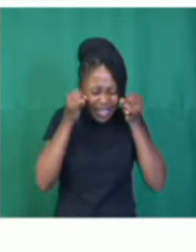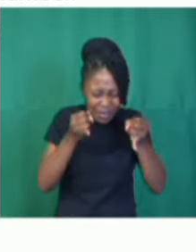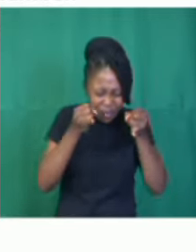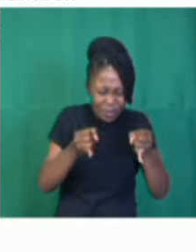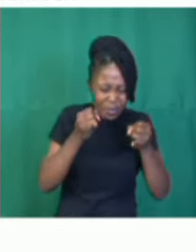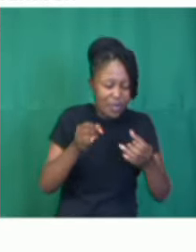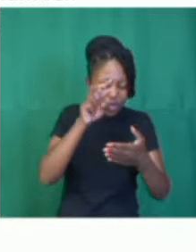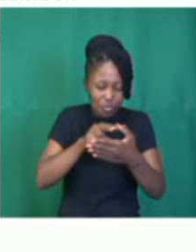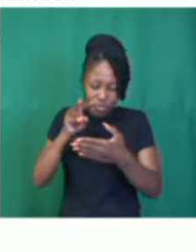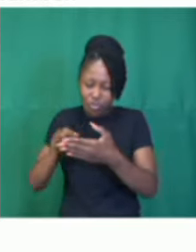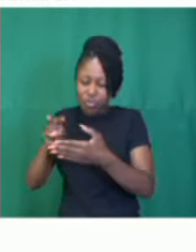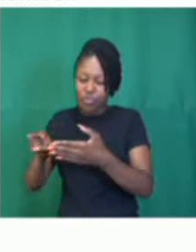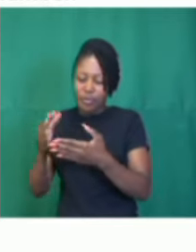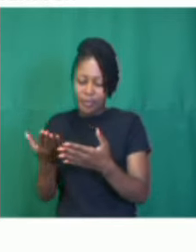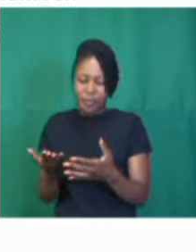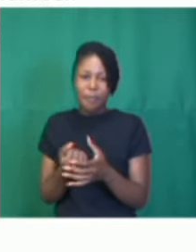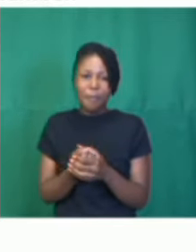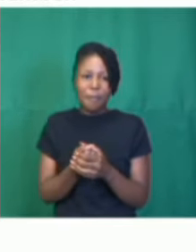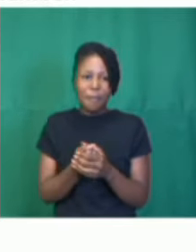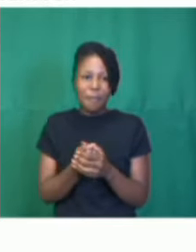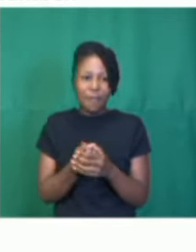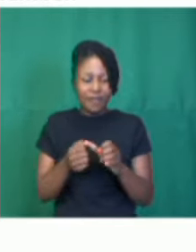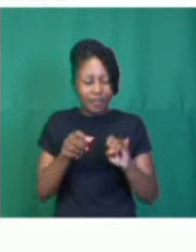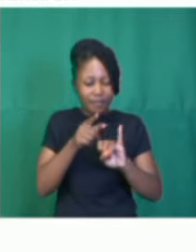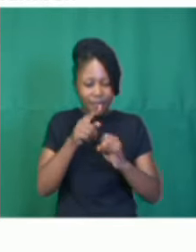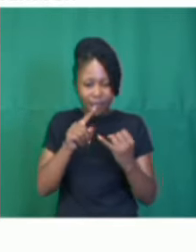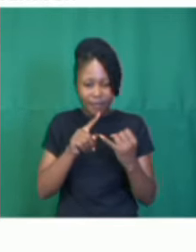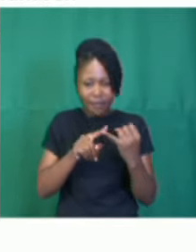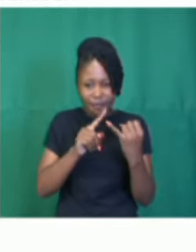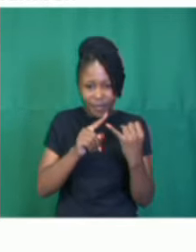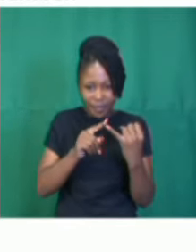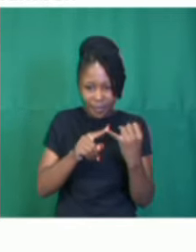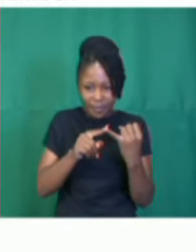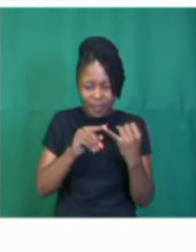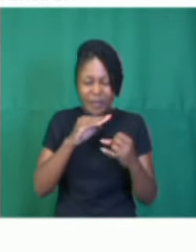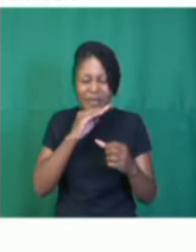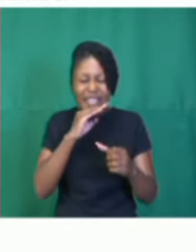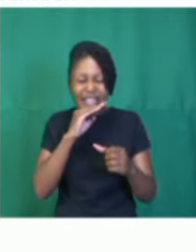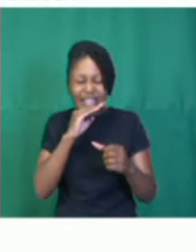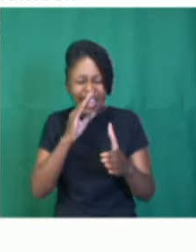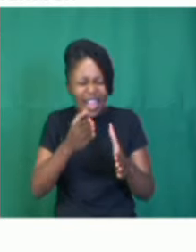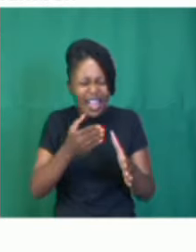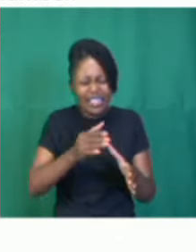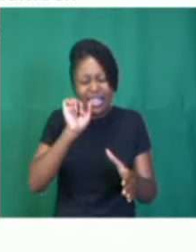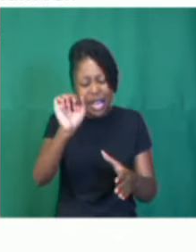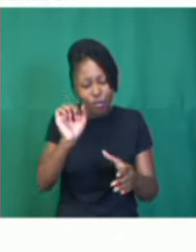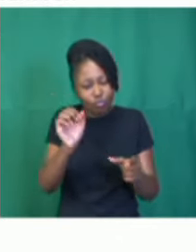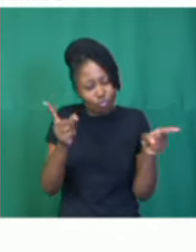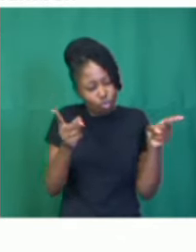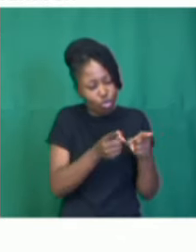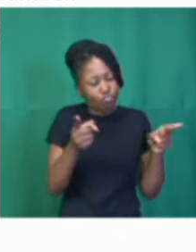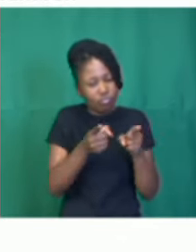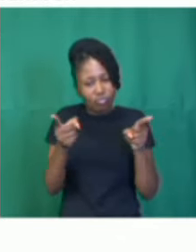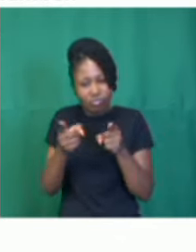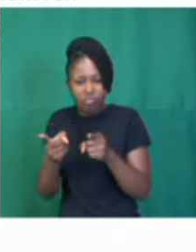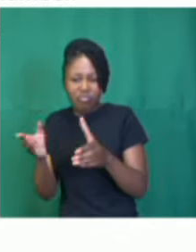reading exercise. Firstly, you need to make sure that your answers are brief. Why is that? This is